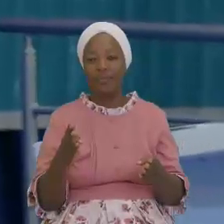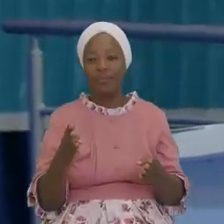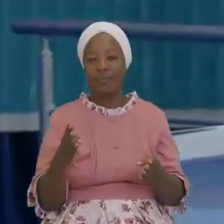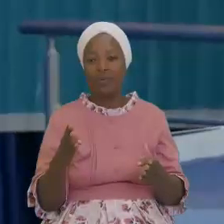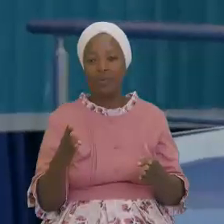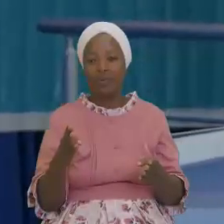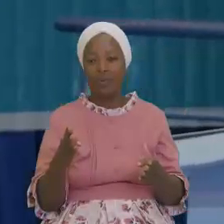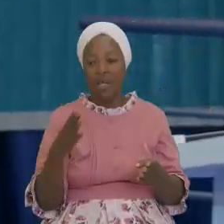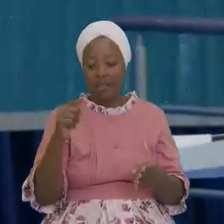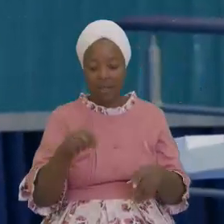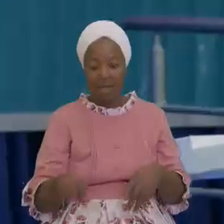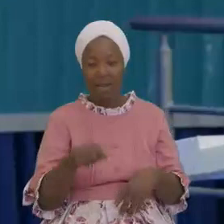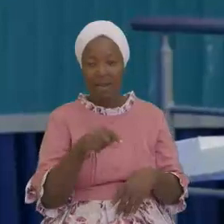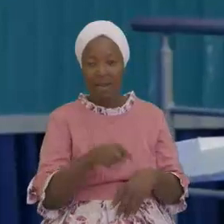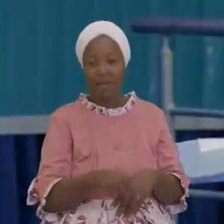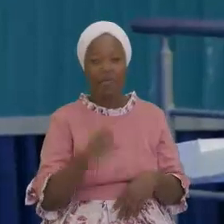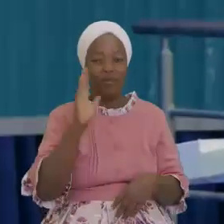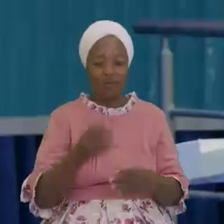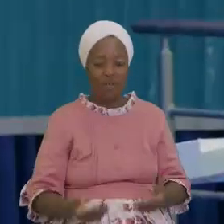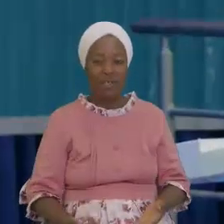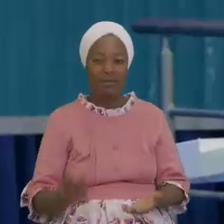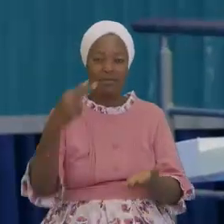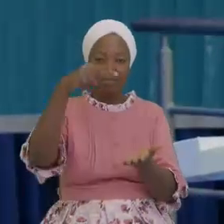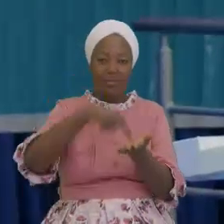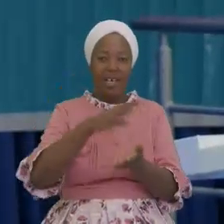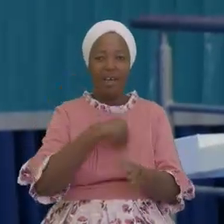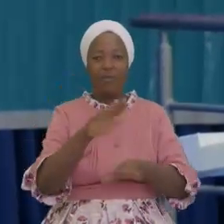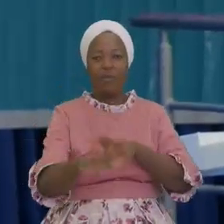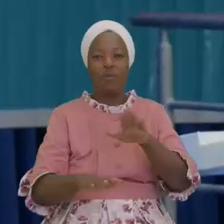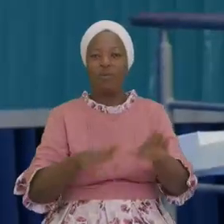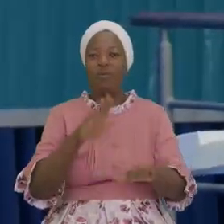The lame will rise up and walk.